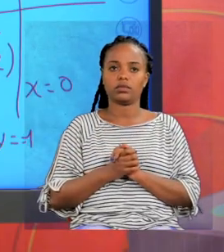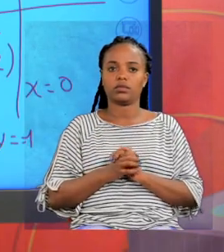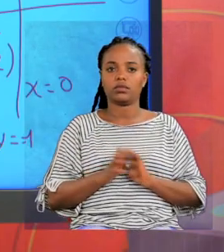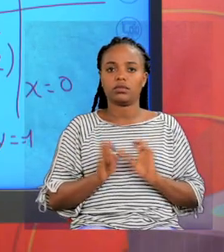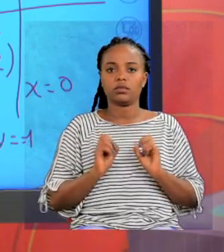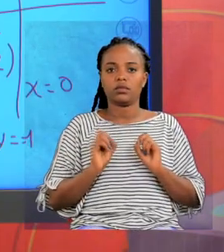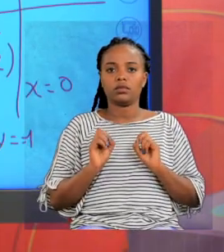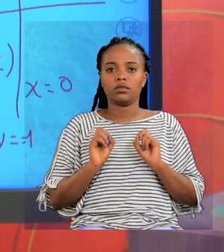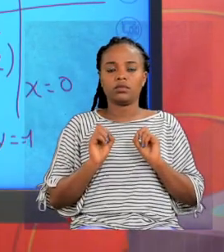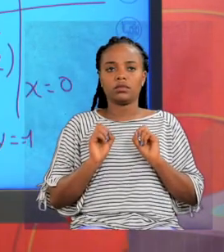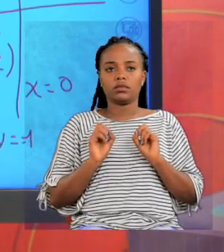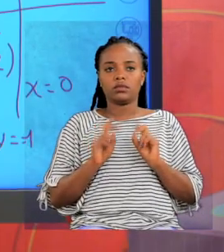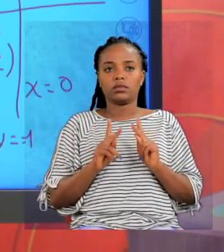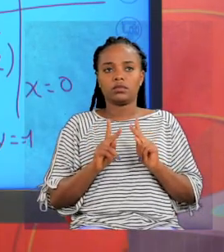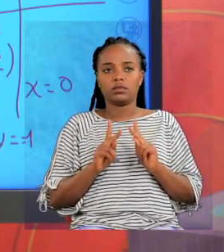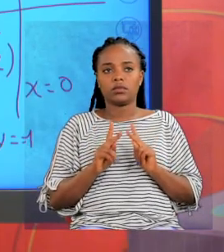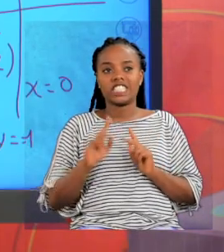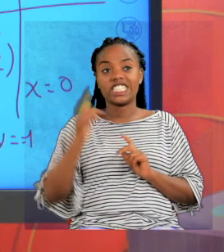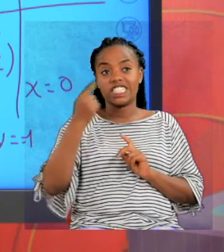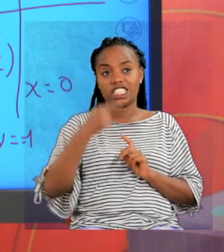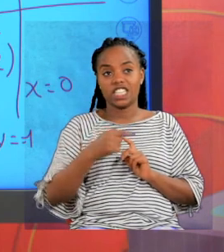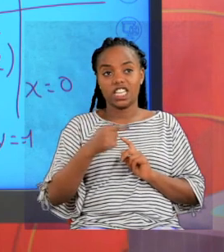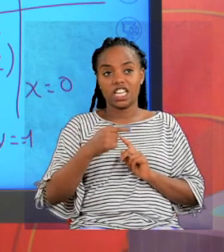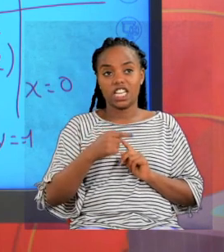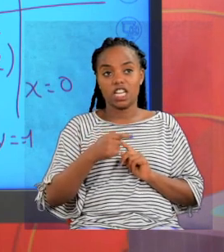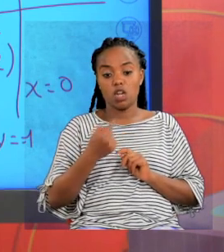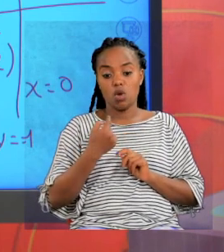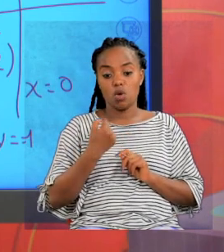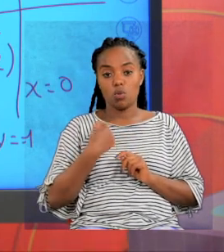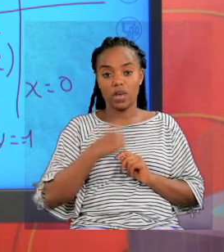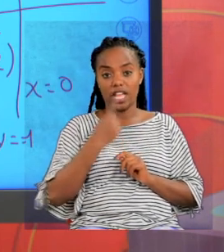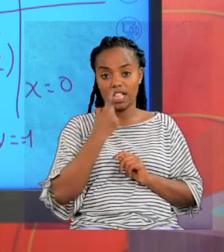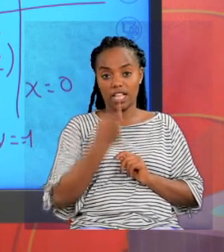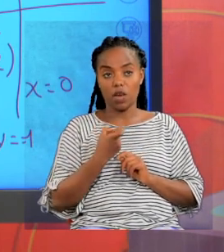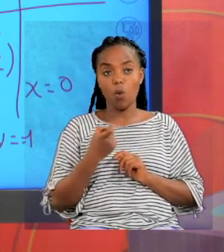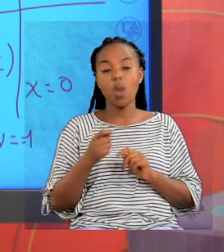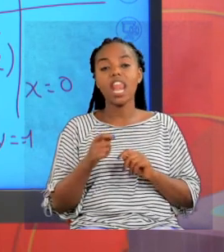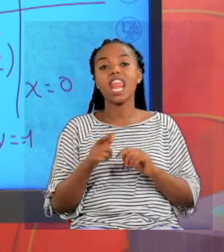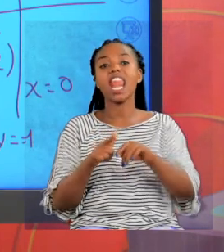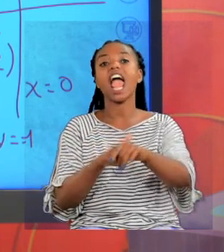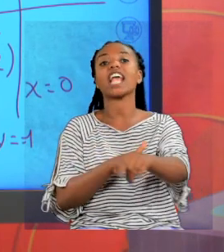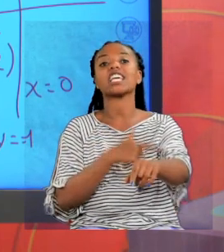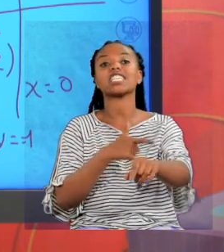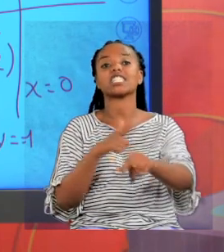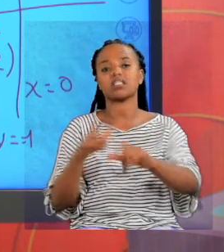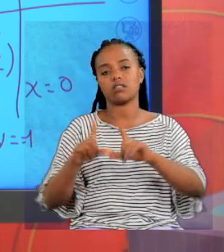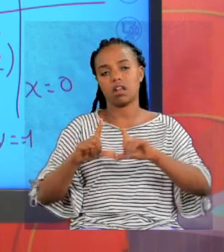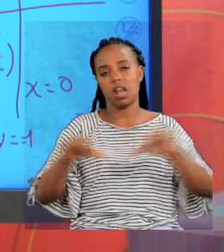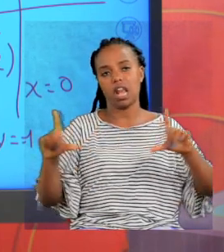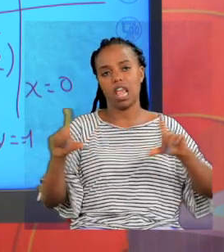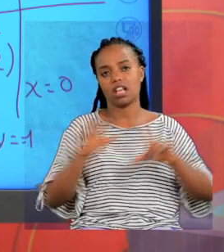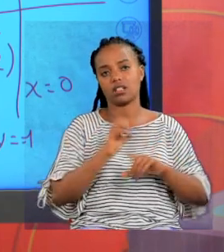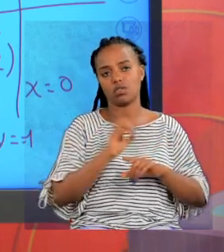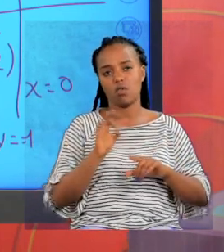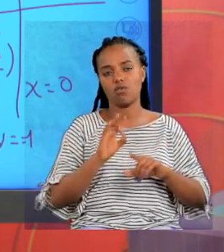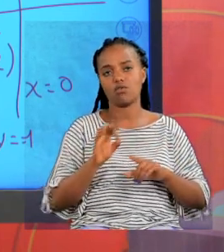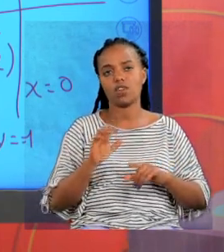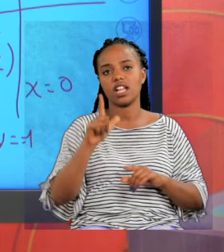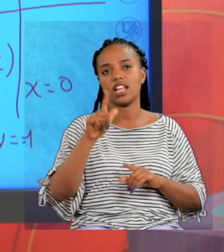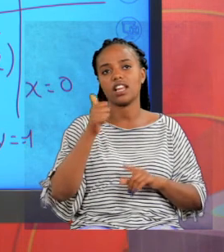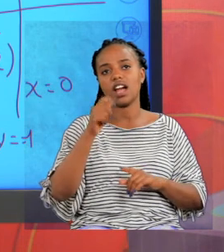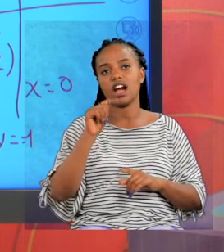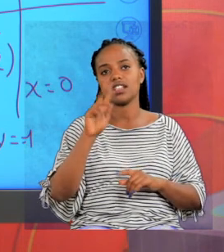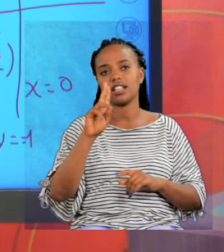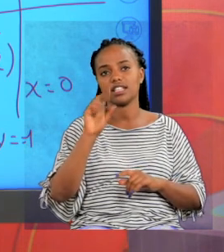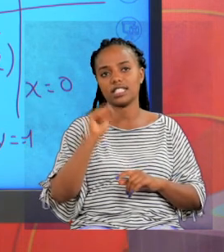Okay, G, we are asked to find the length of latus rectum. The length of